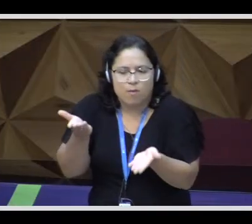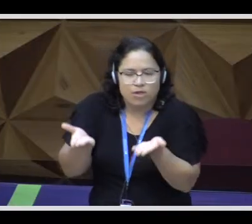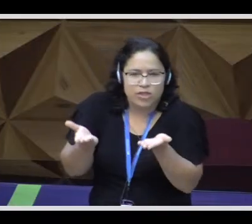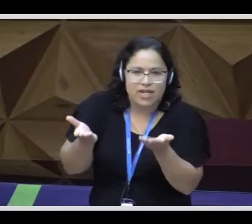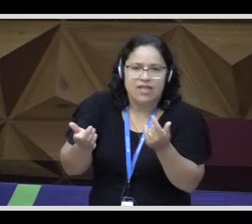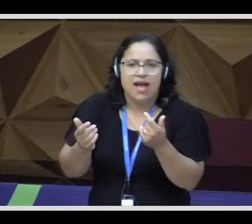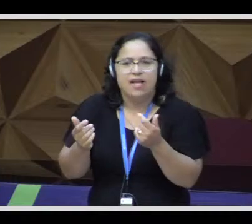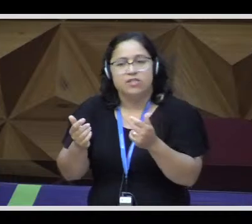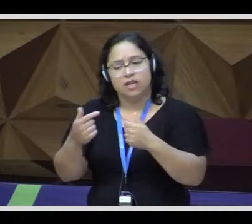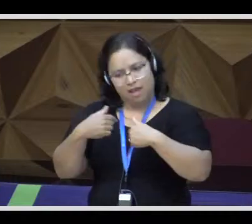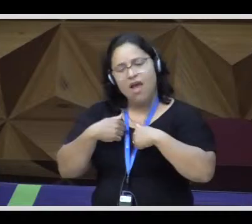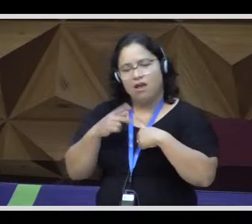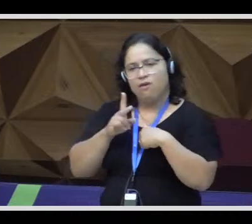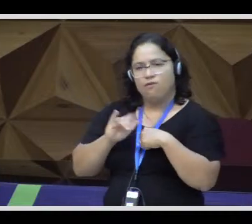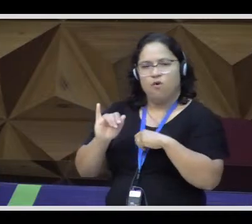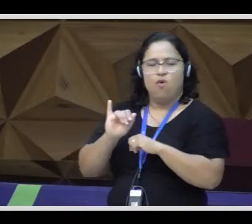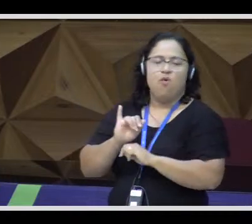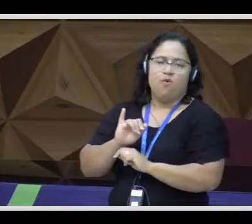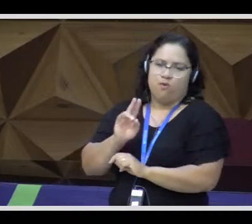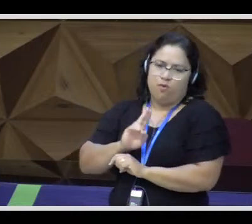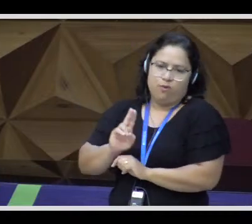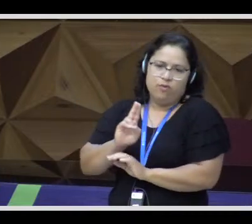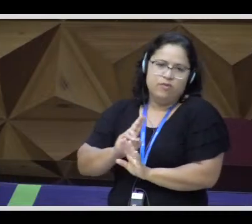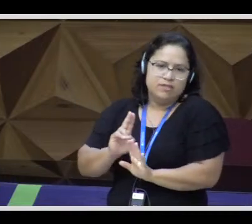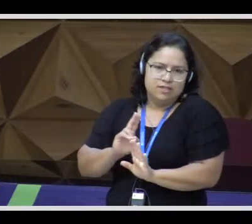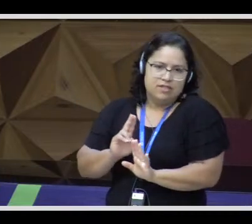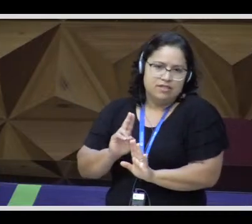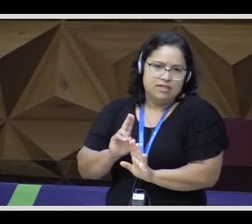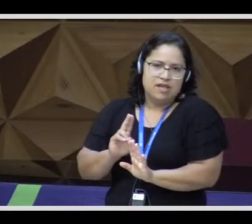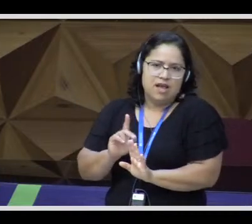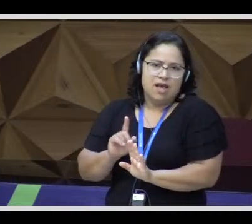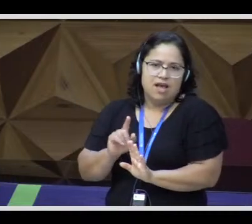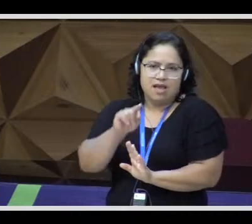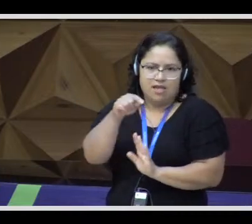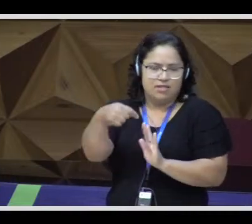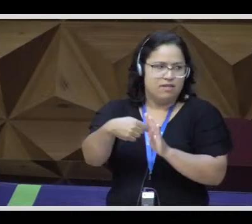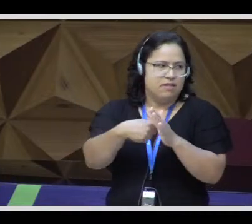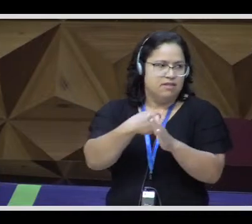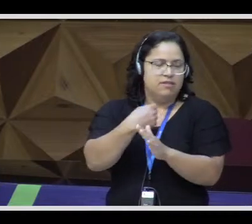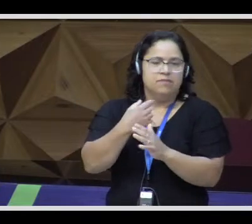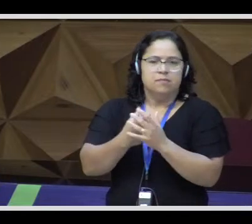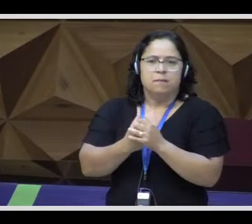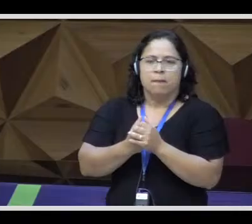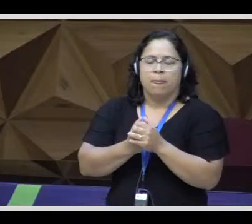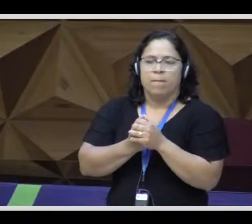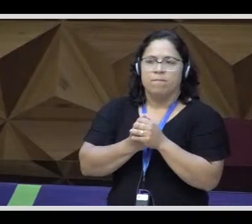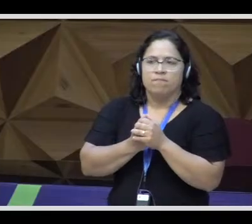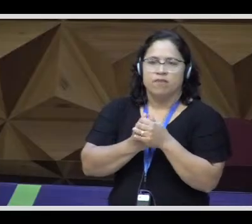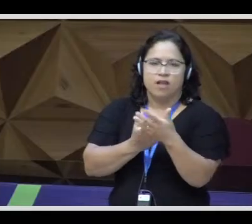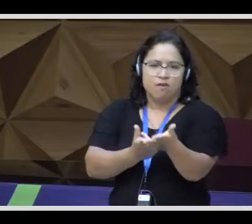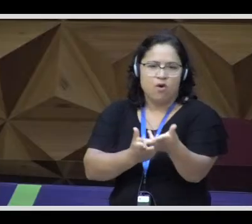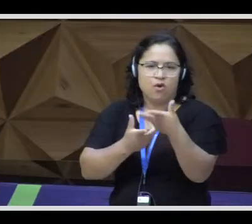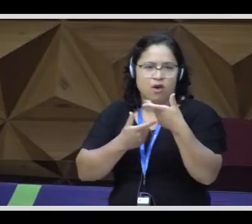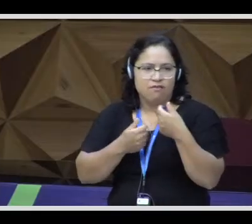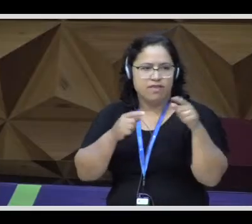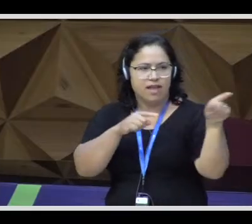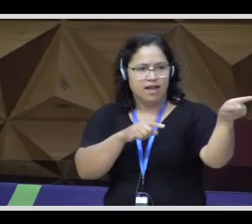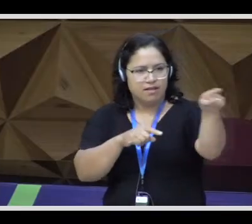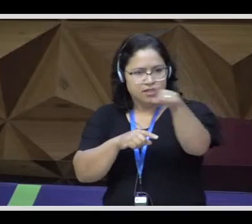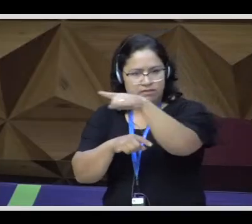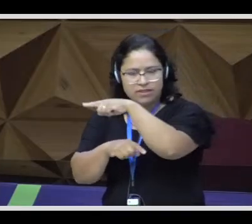this, maybe last question, to invite you to